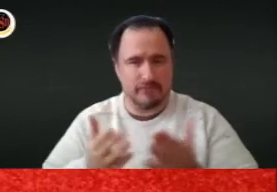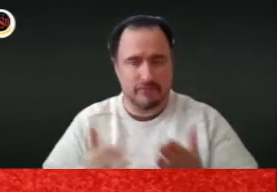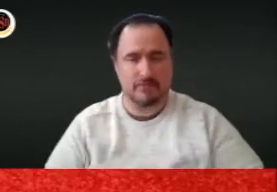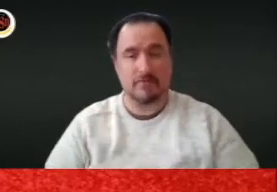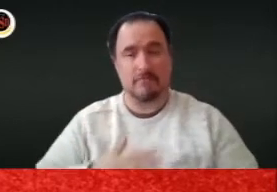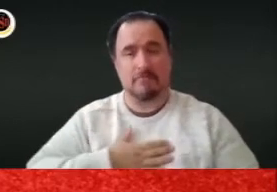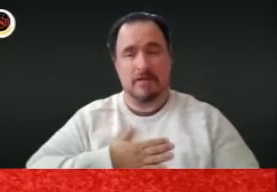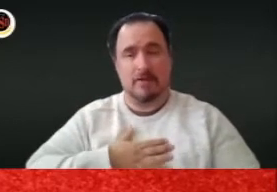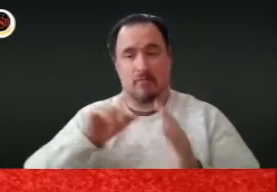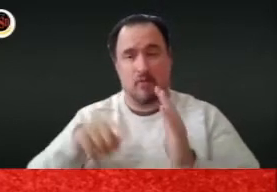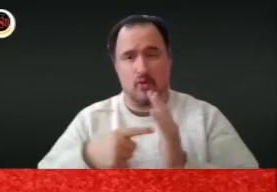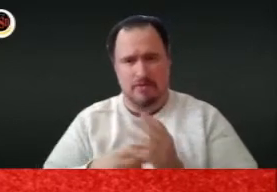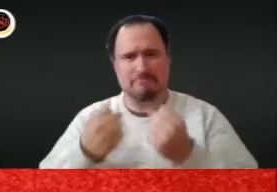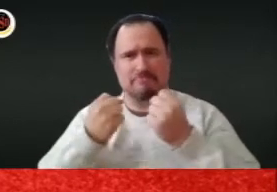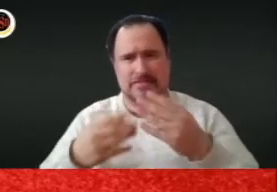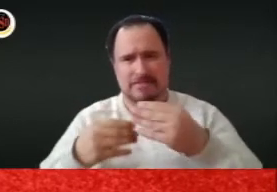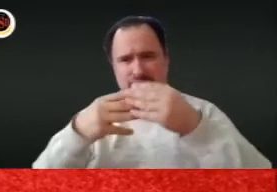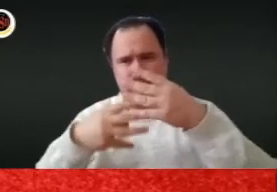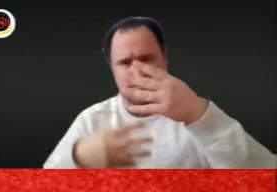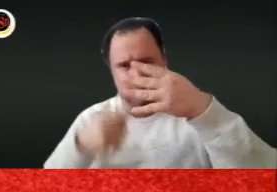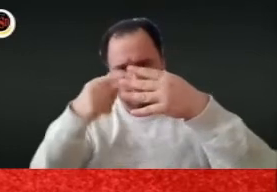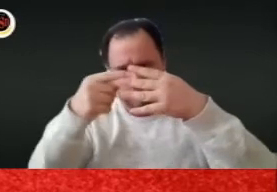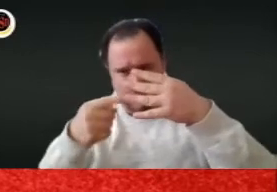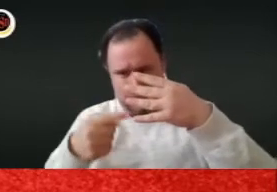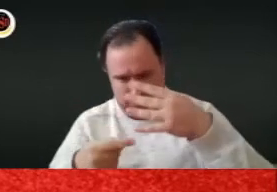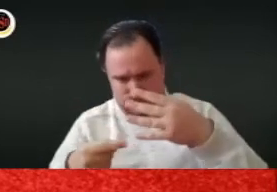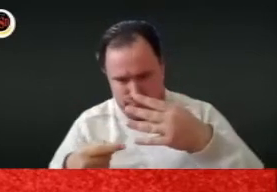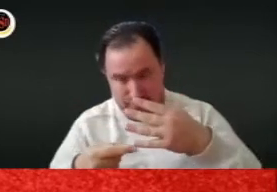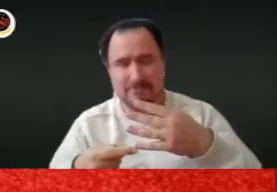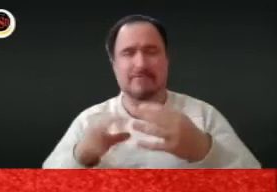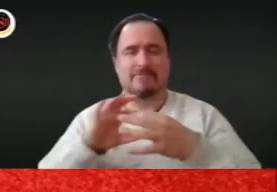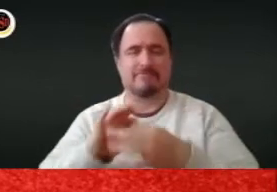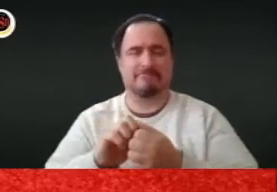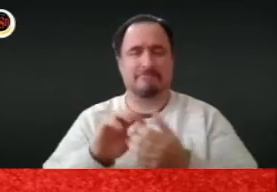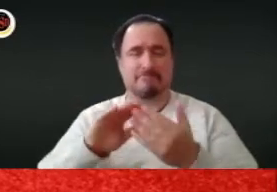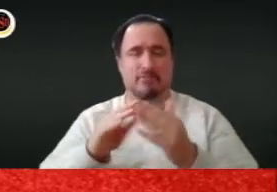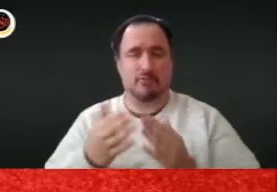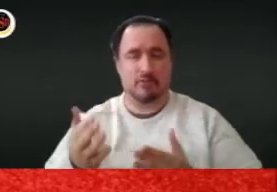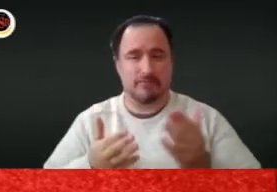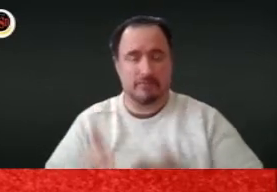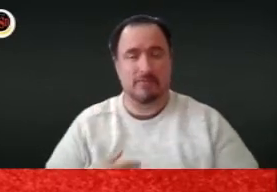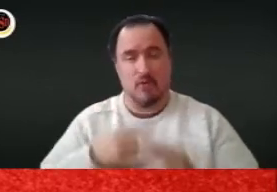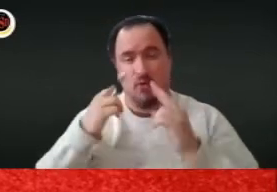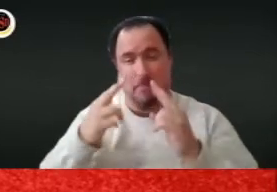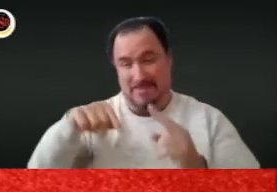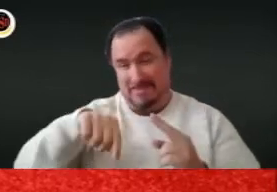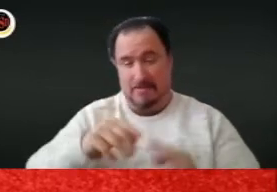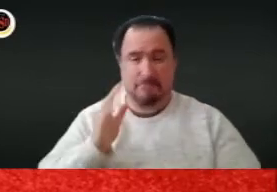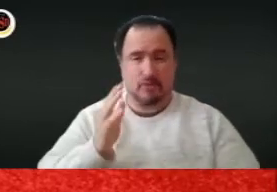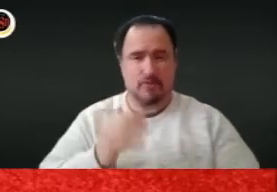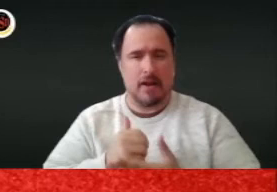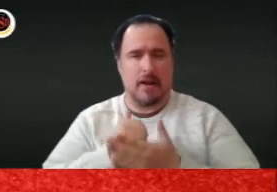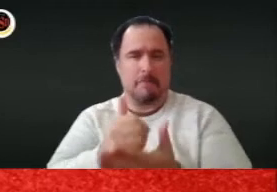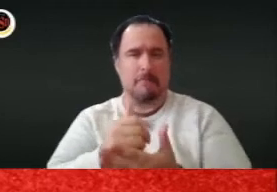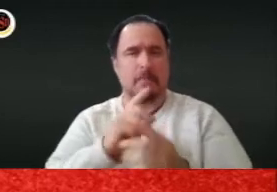community service hours. I received many questions about that, and this